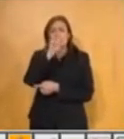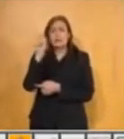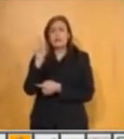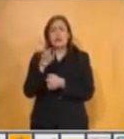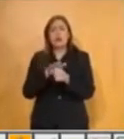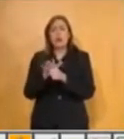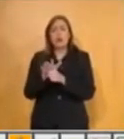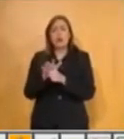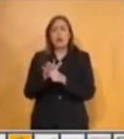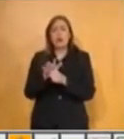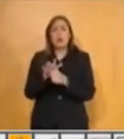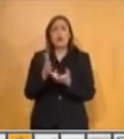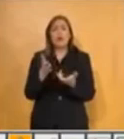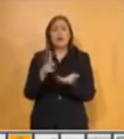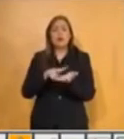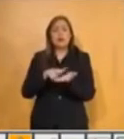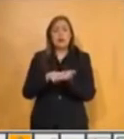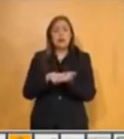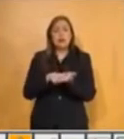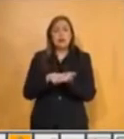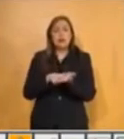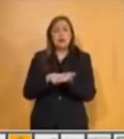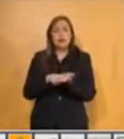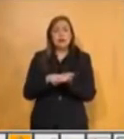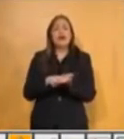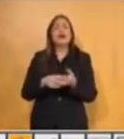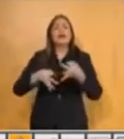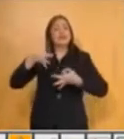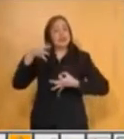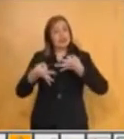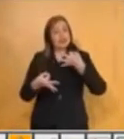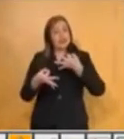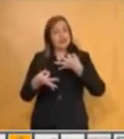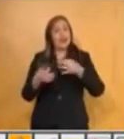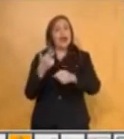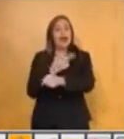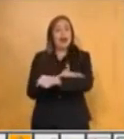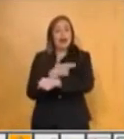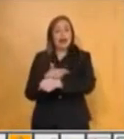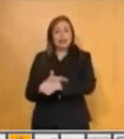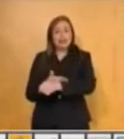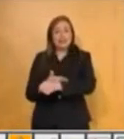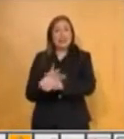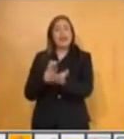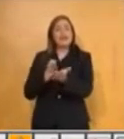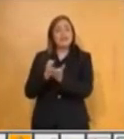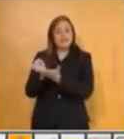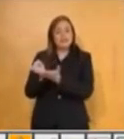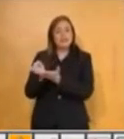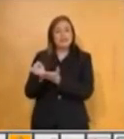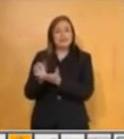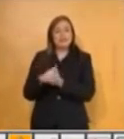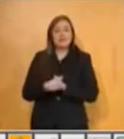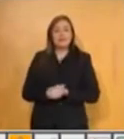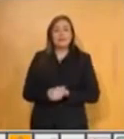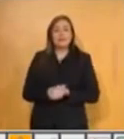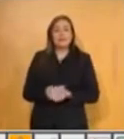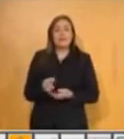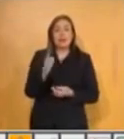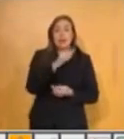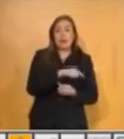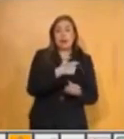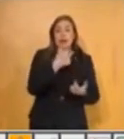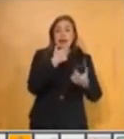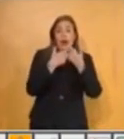the social values can be justice, honesty, and loyalty. For comedy